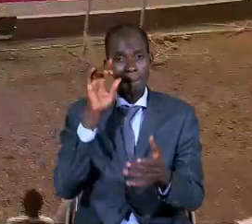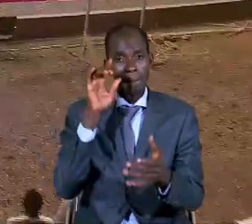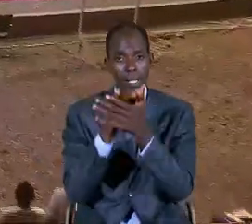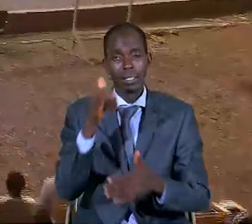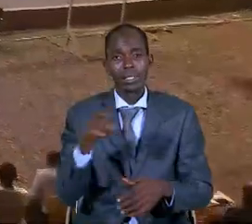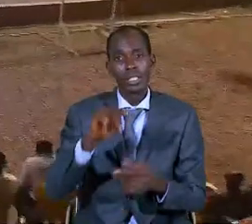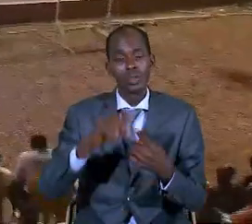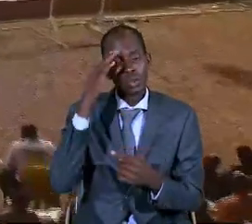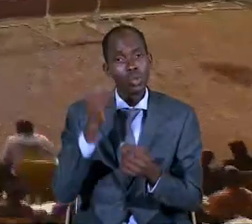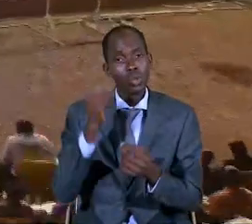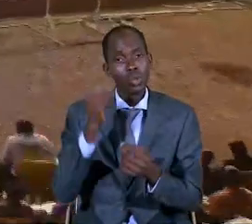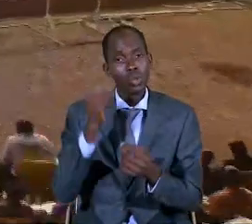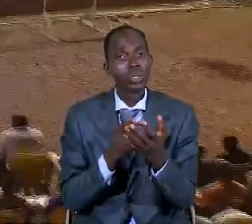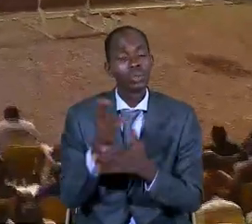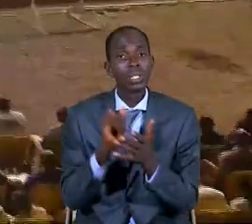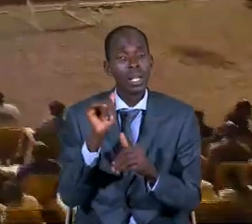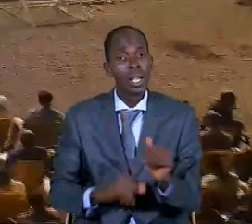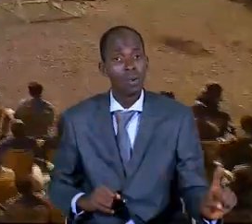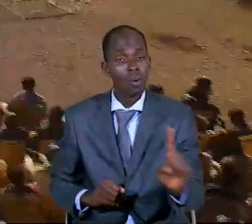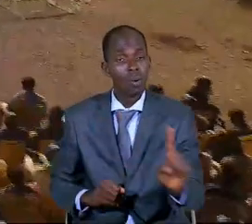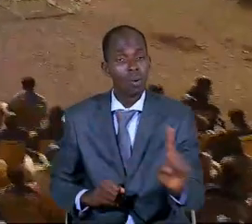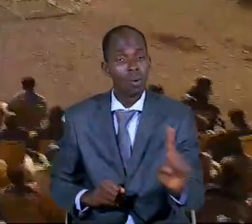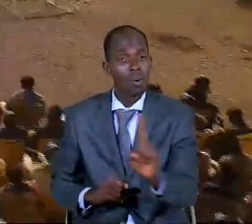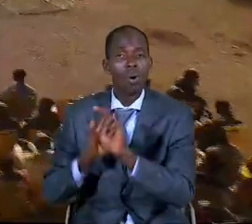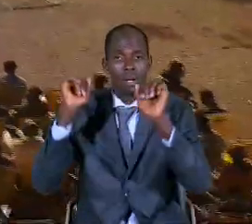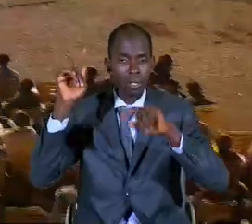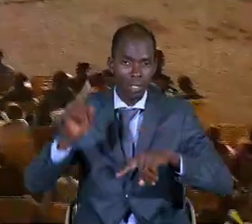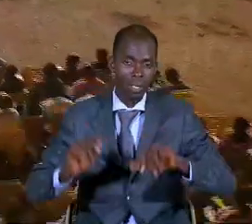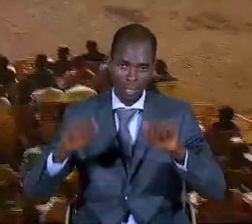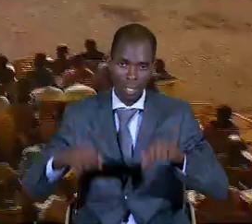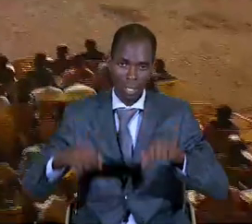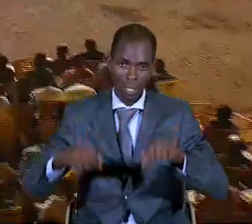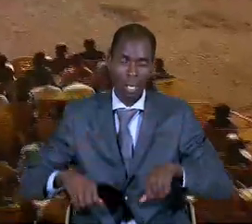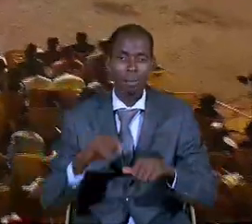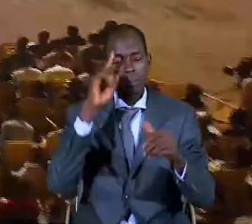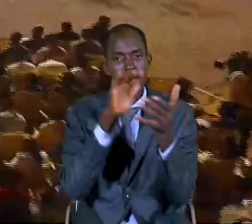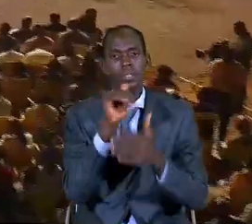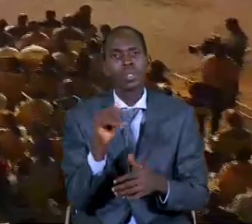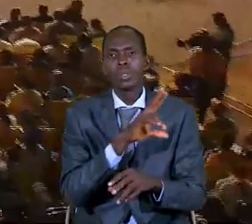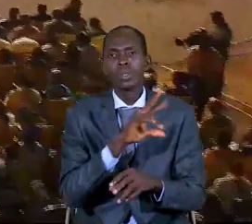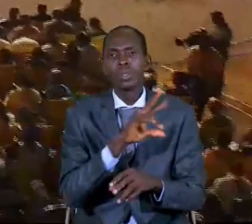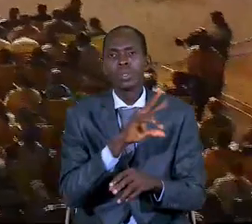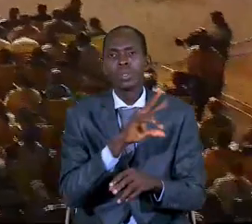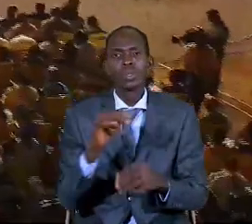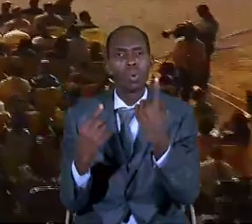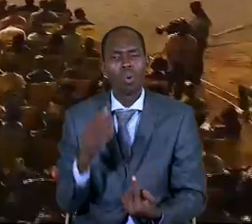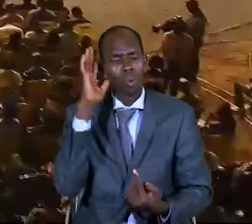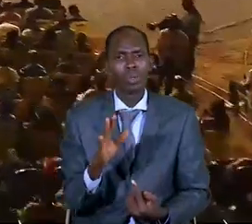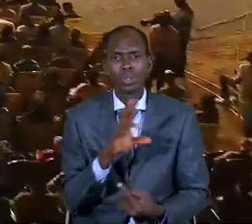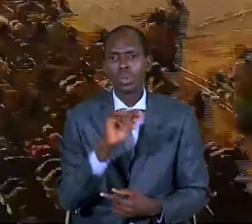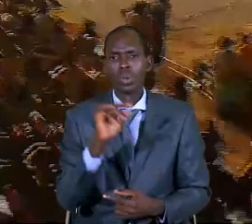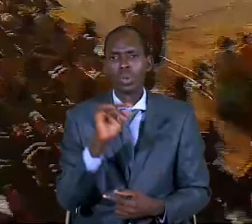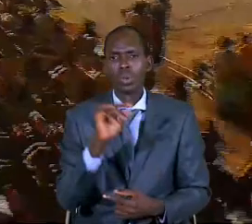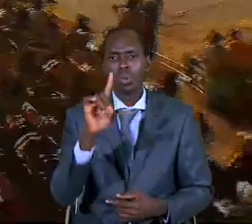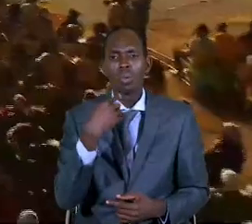the truth that everyone can believe. Nobody will say, I cannot believe.